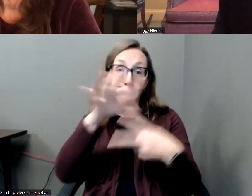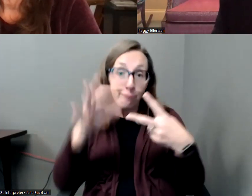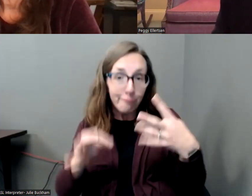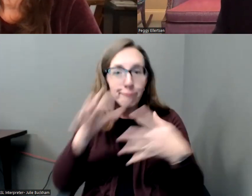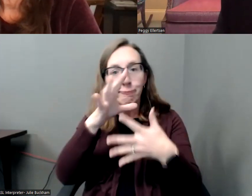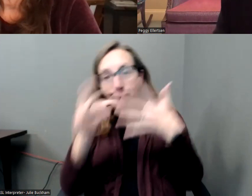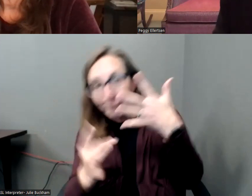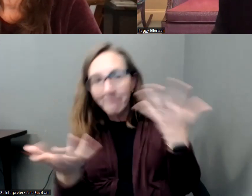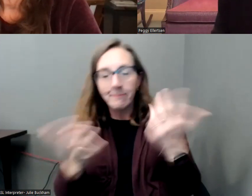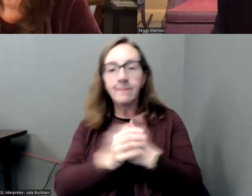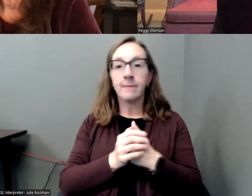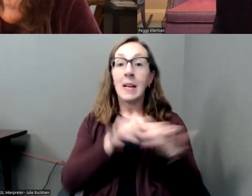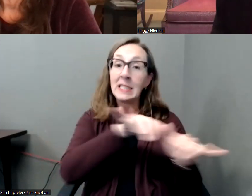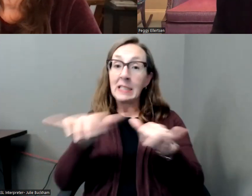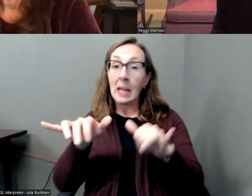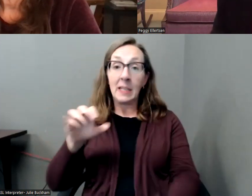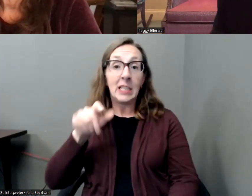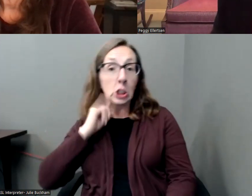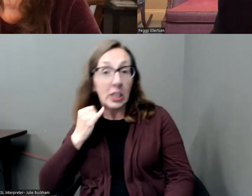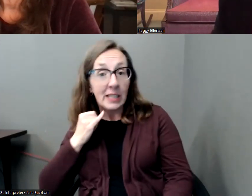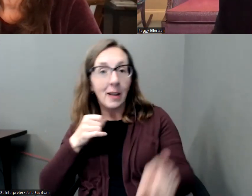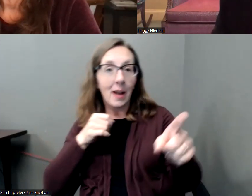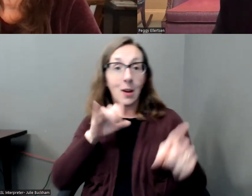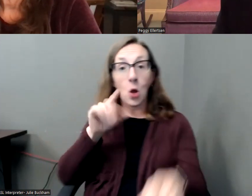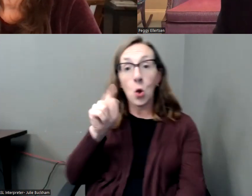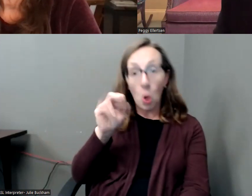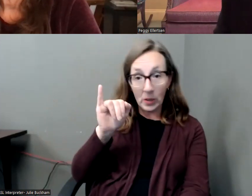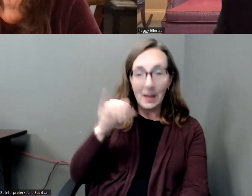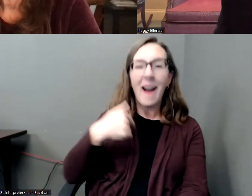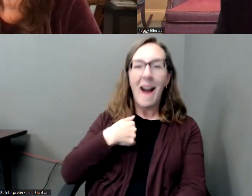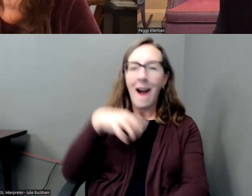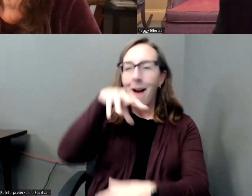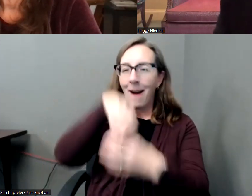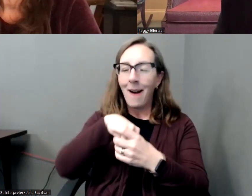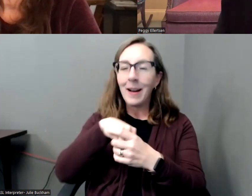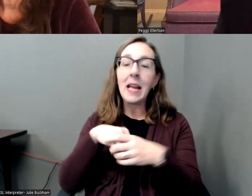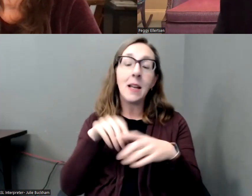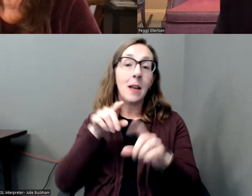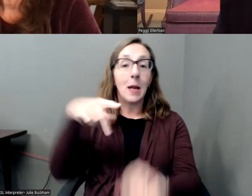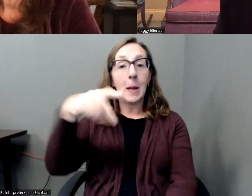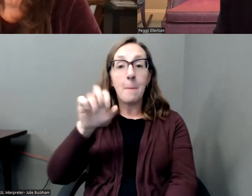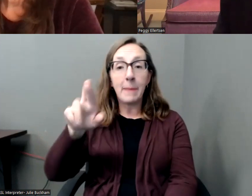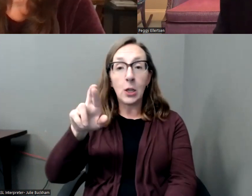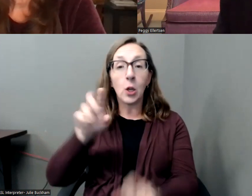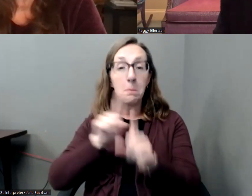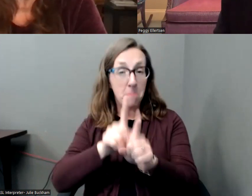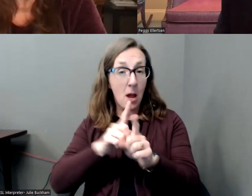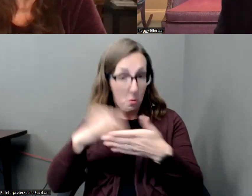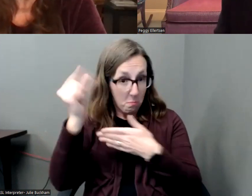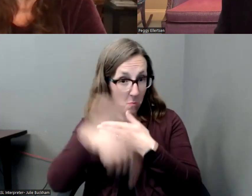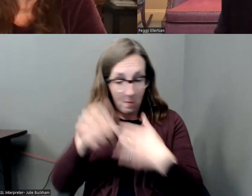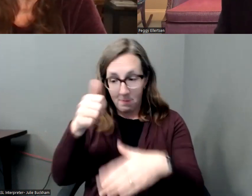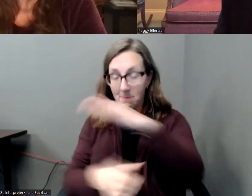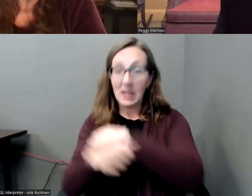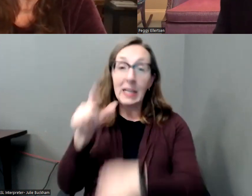like Jeannie and Tony, was able to participate in the peer mentoring program through Gallaudet University, which was